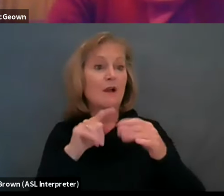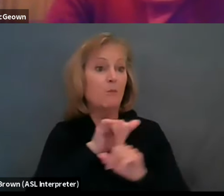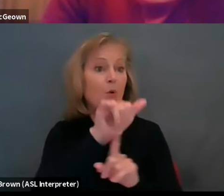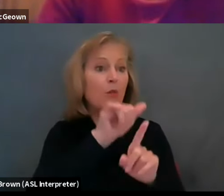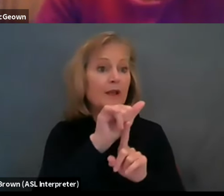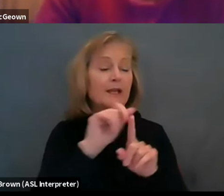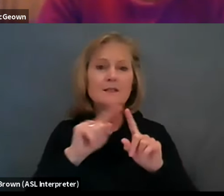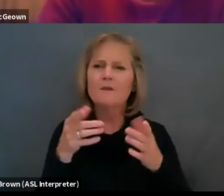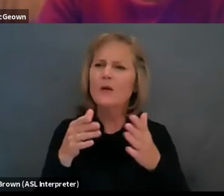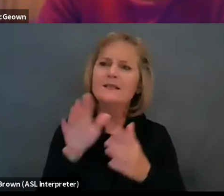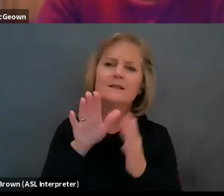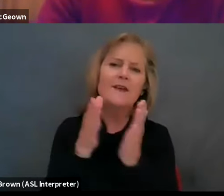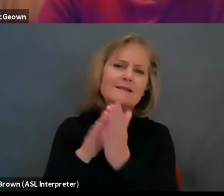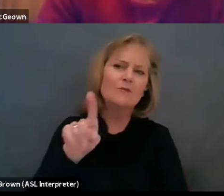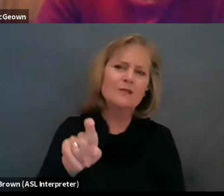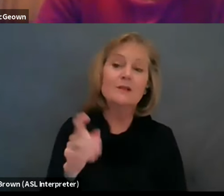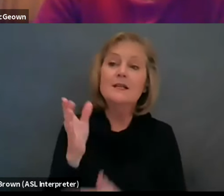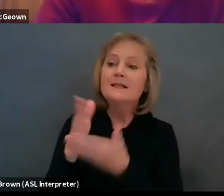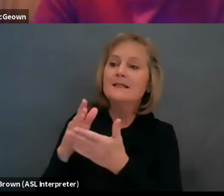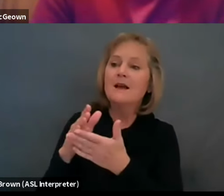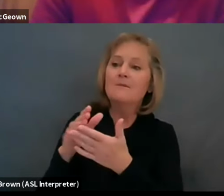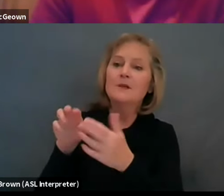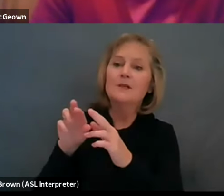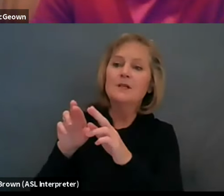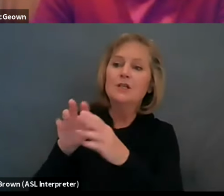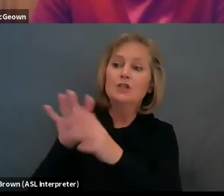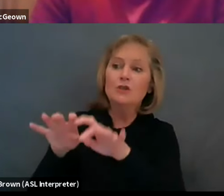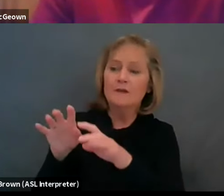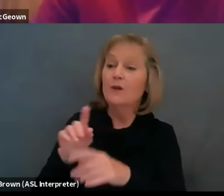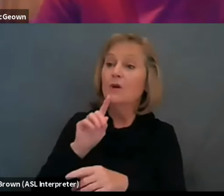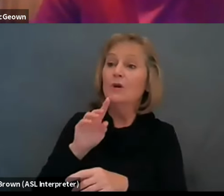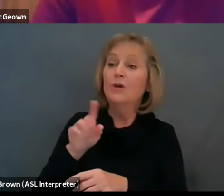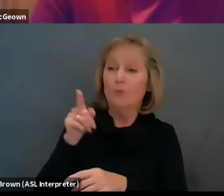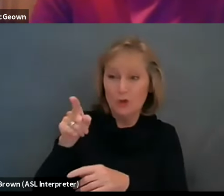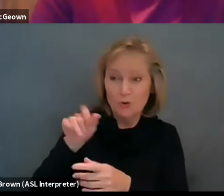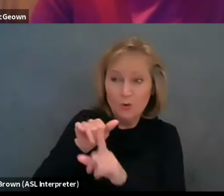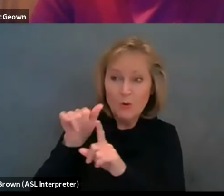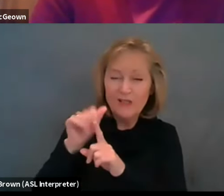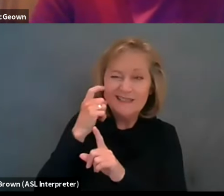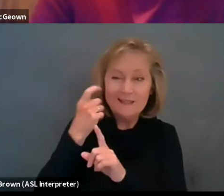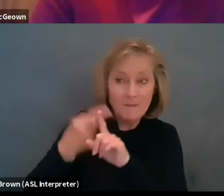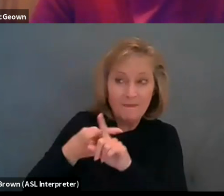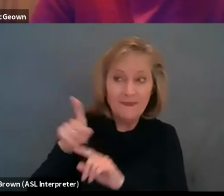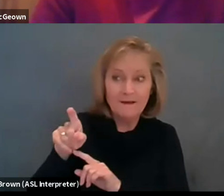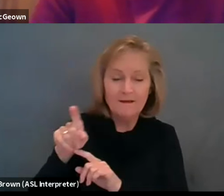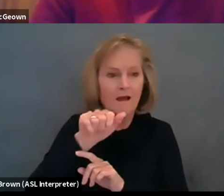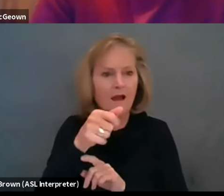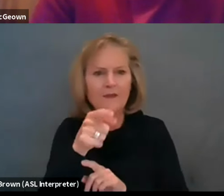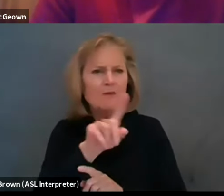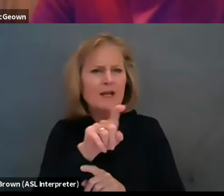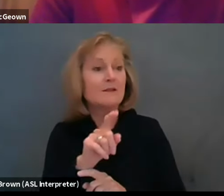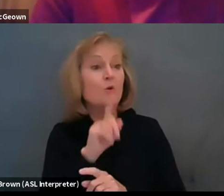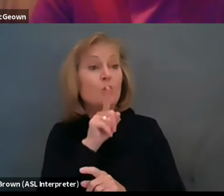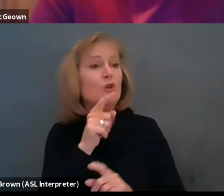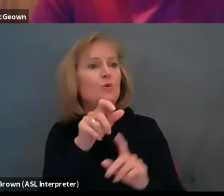different ways of asking the questions. So some surveys ask, were you bullied in the past month? And others ask, were